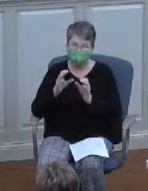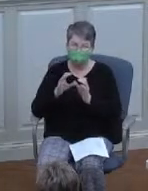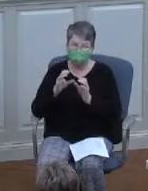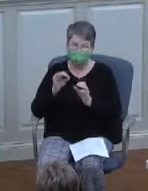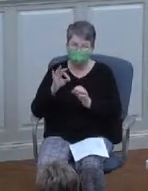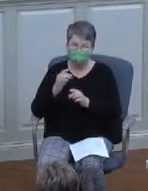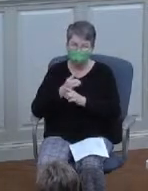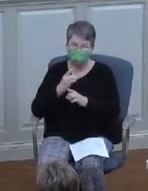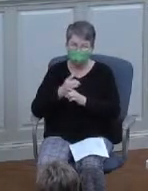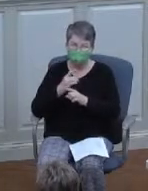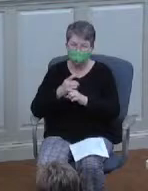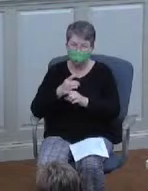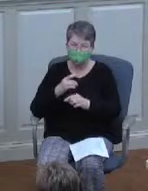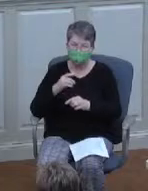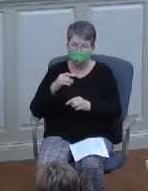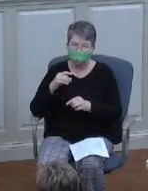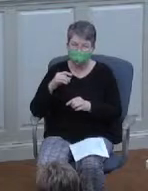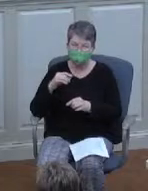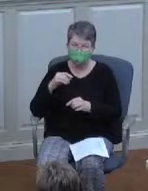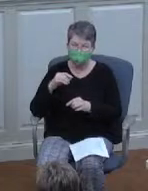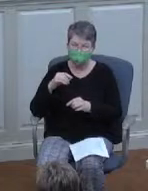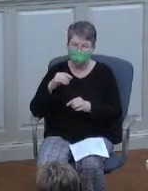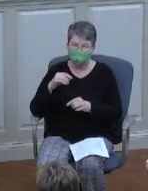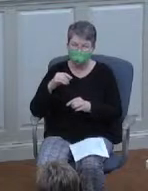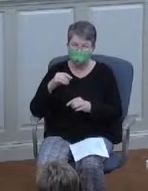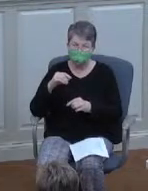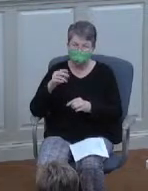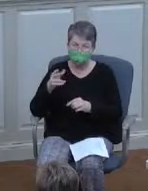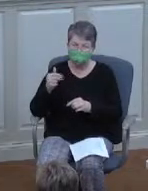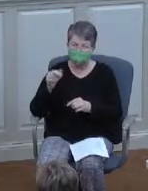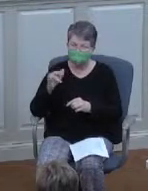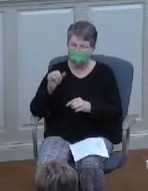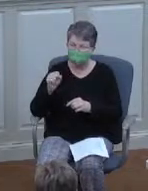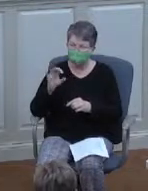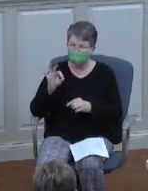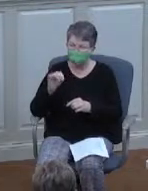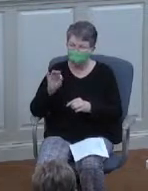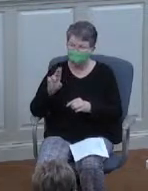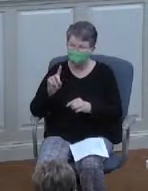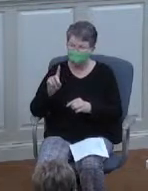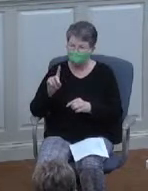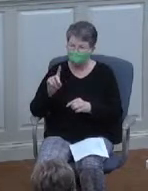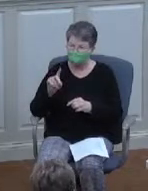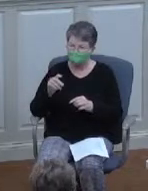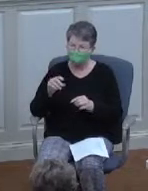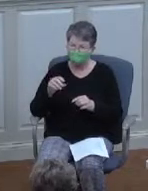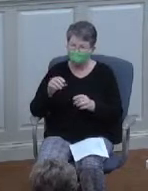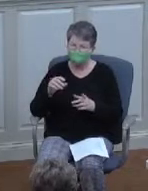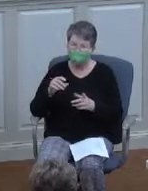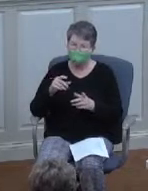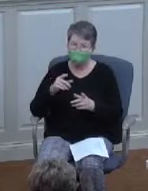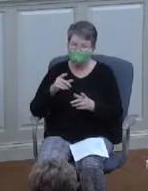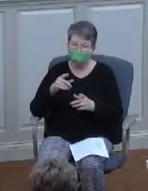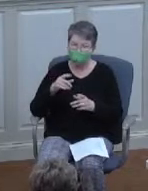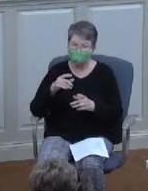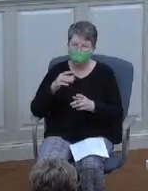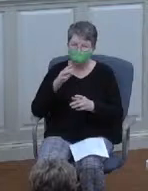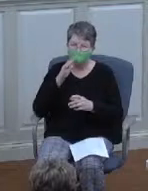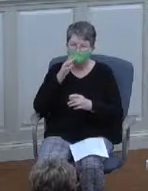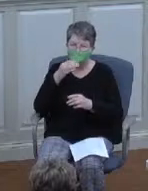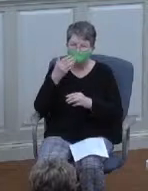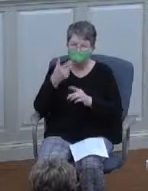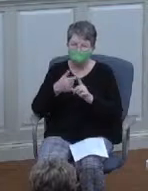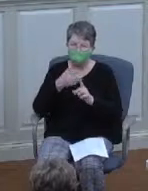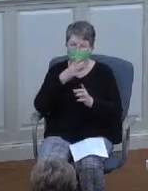properties in the Architectural Heritage Ward District. At our next meeting, Joni will be back to present you with the annual report